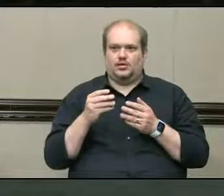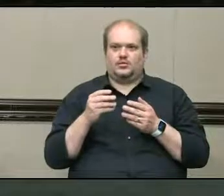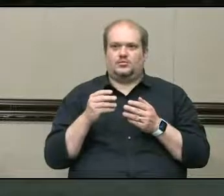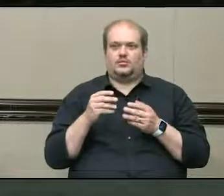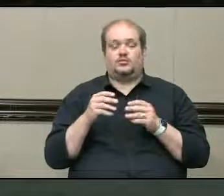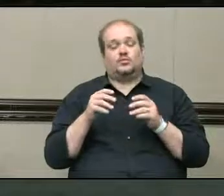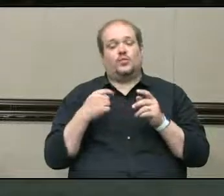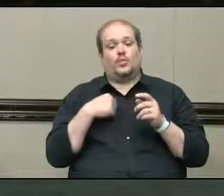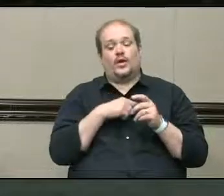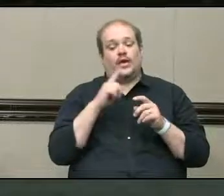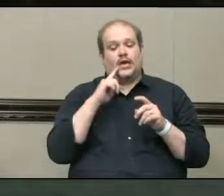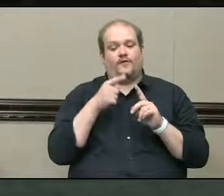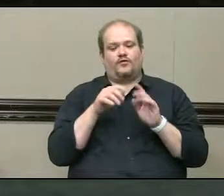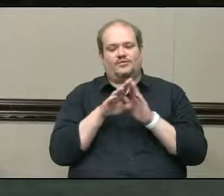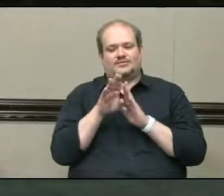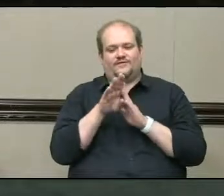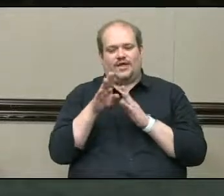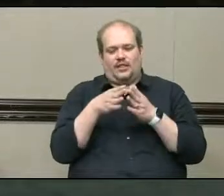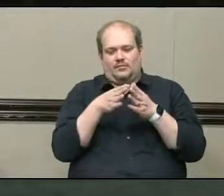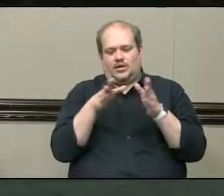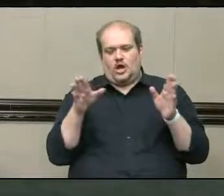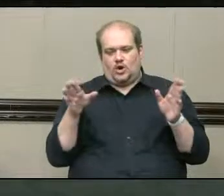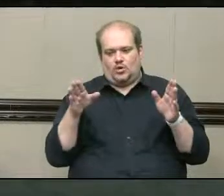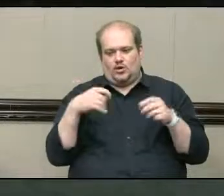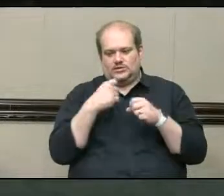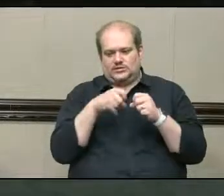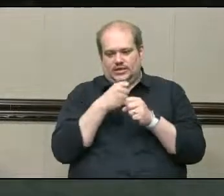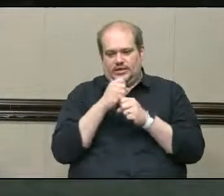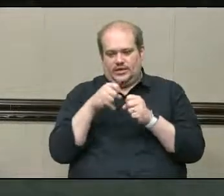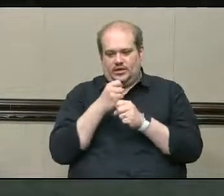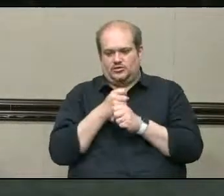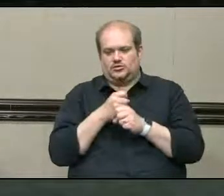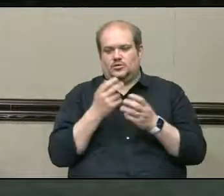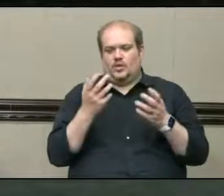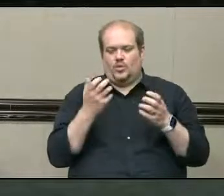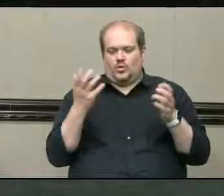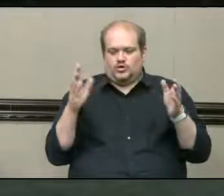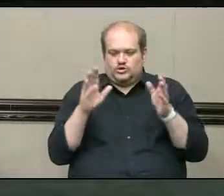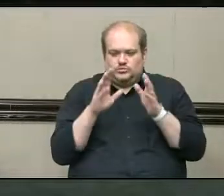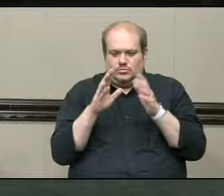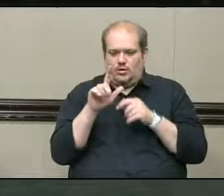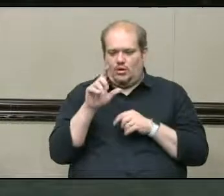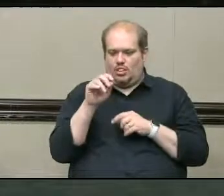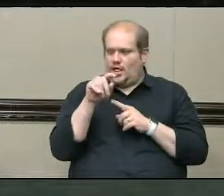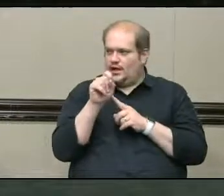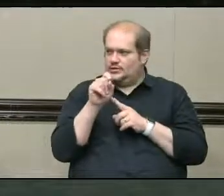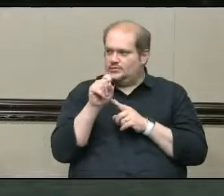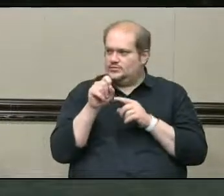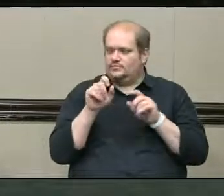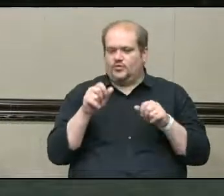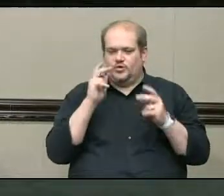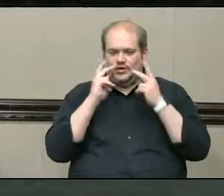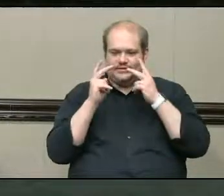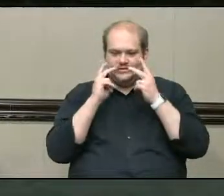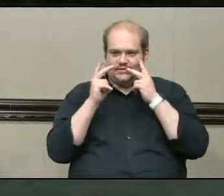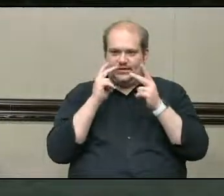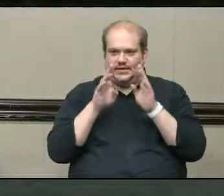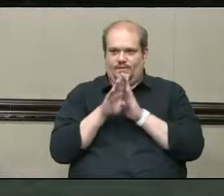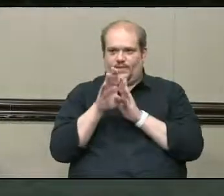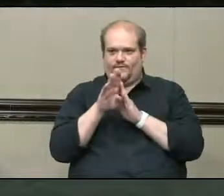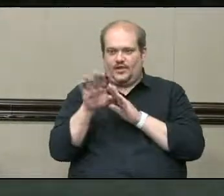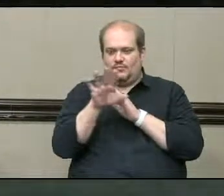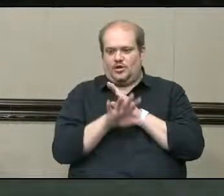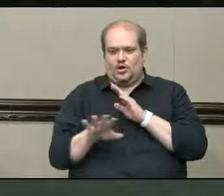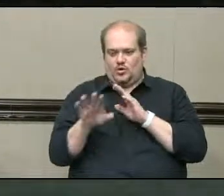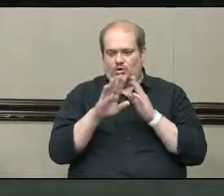from development across the years, is they're looking for smaller lots. You can kind of see that in development